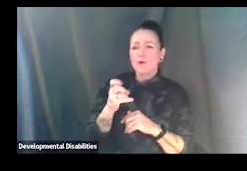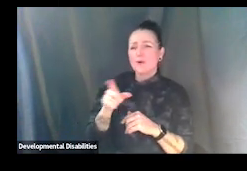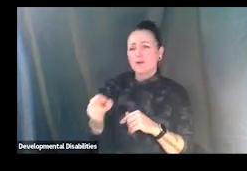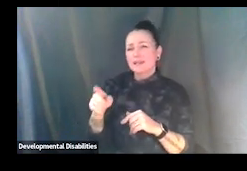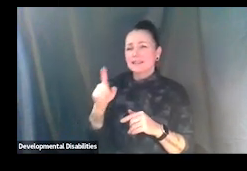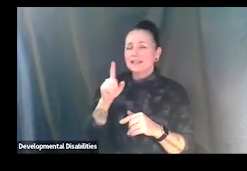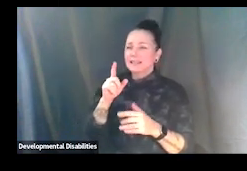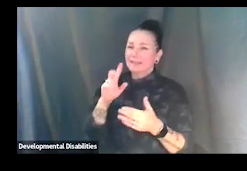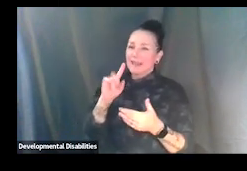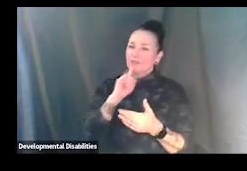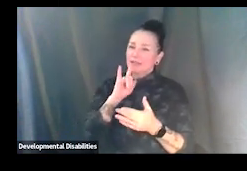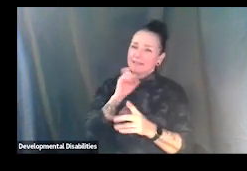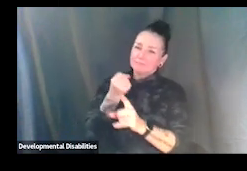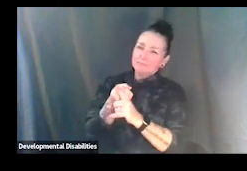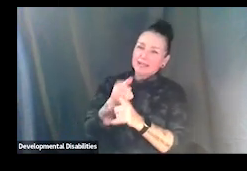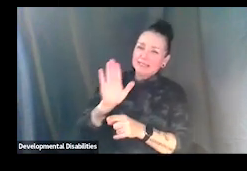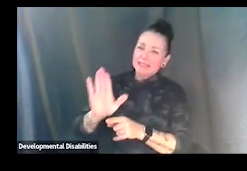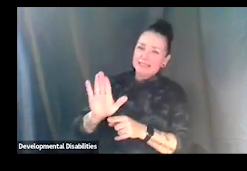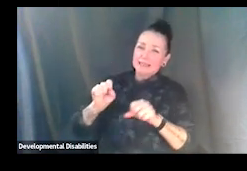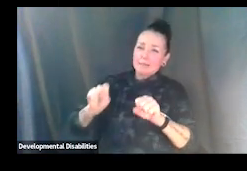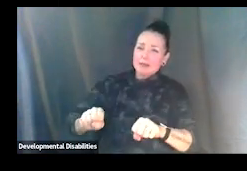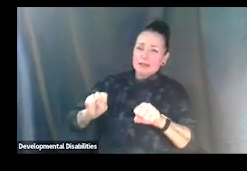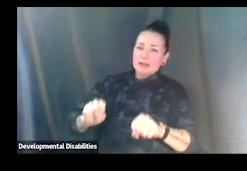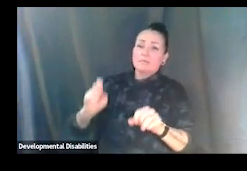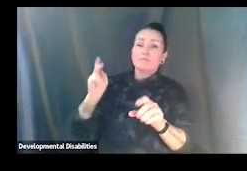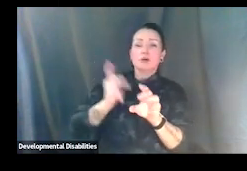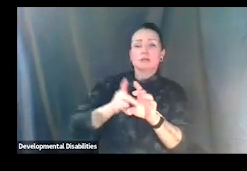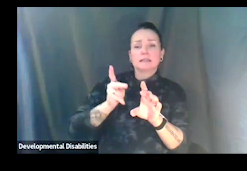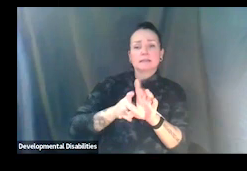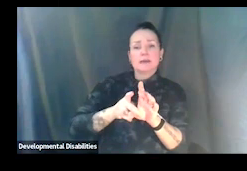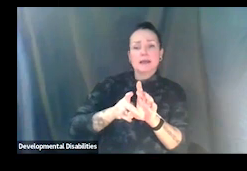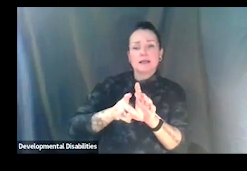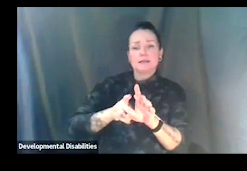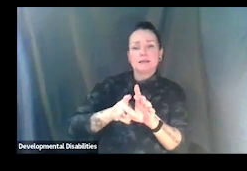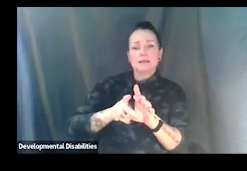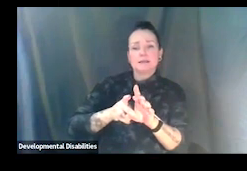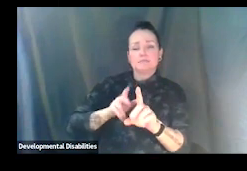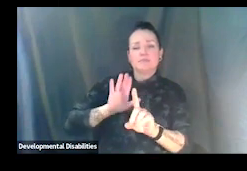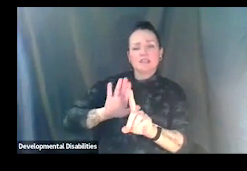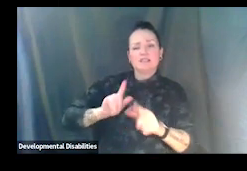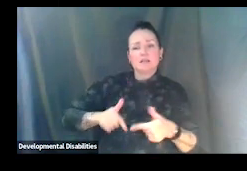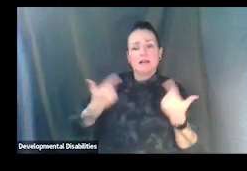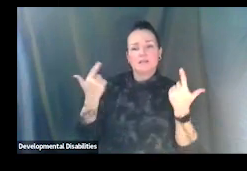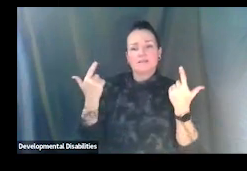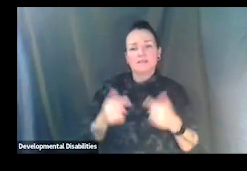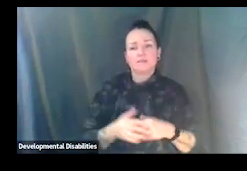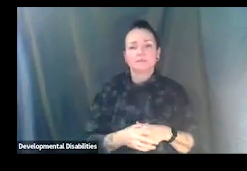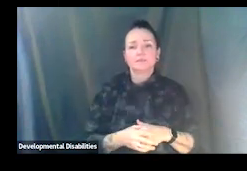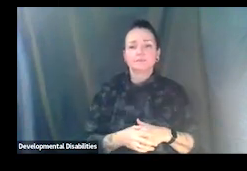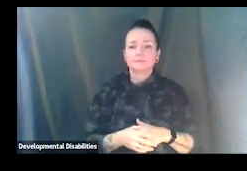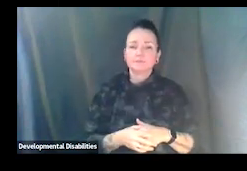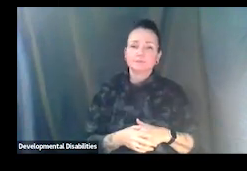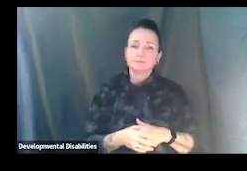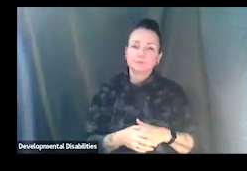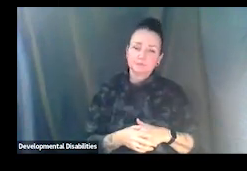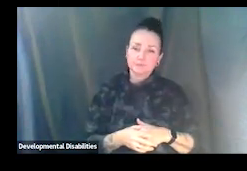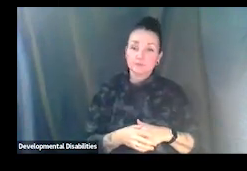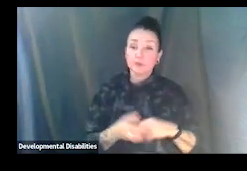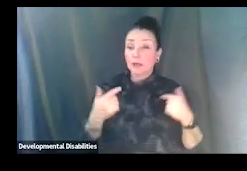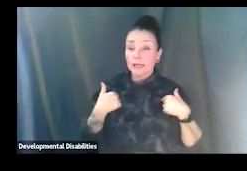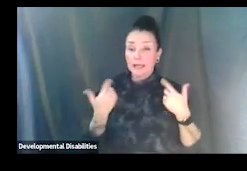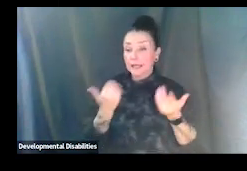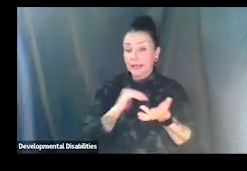So I guess I should preface this by saying, that these opinions are mine, not those of the University of Western Ontario or CPRI or anybody